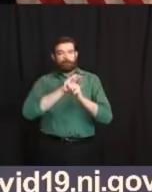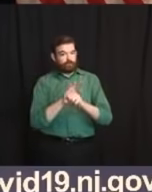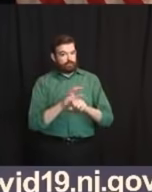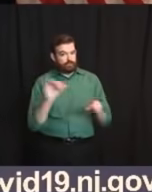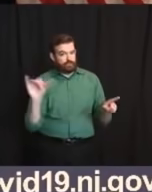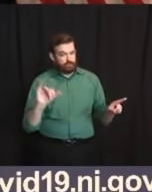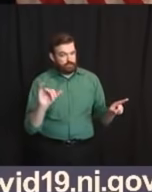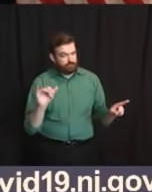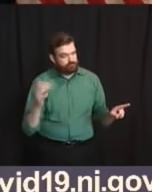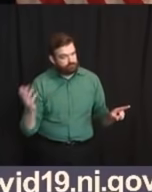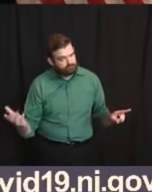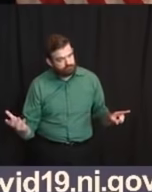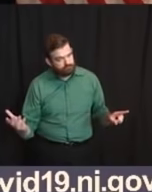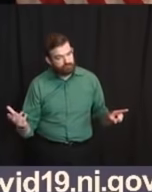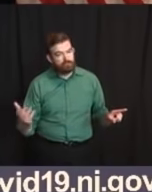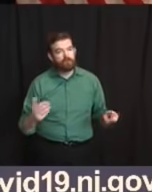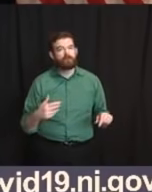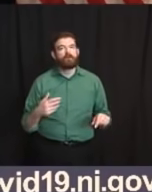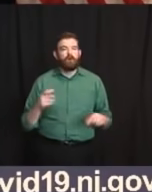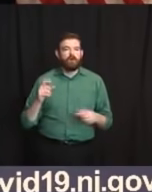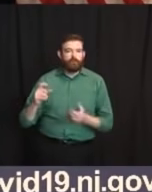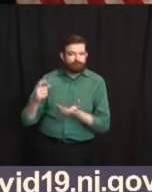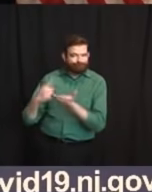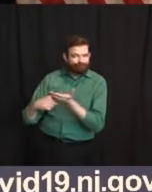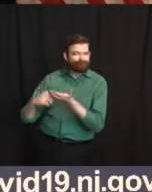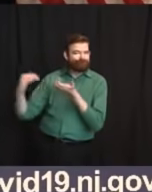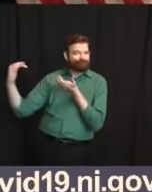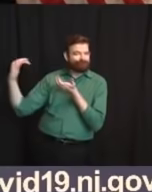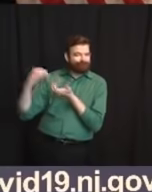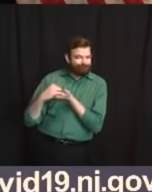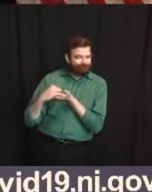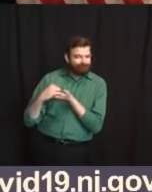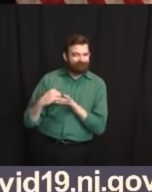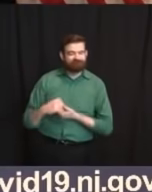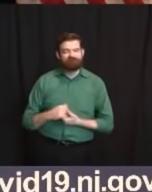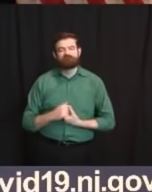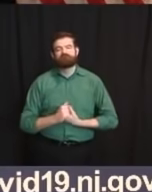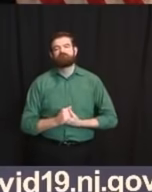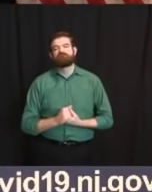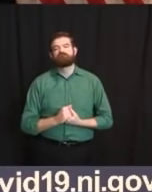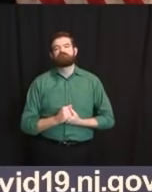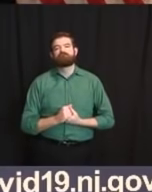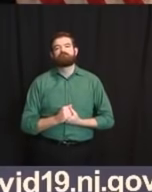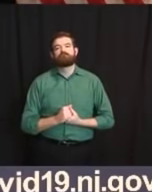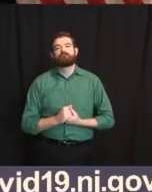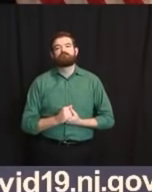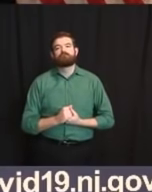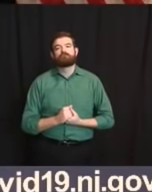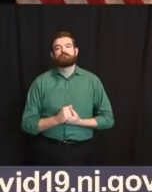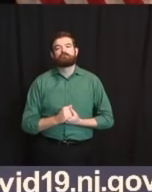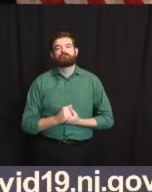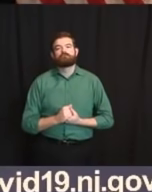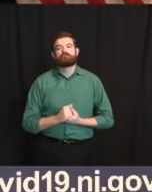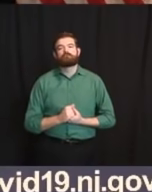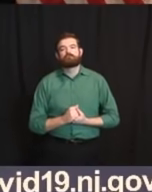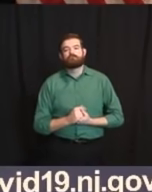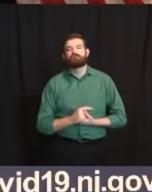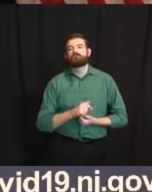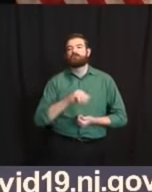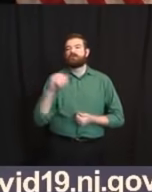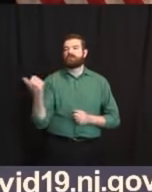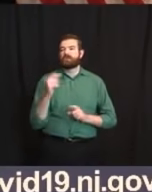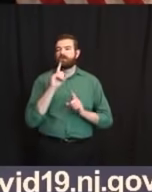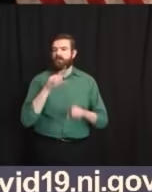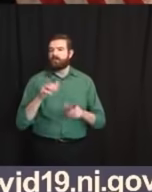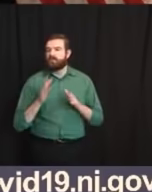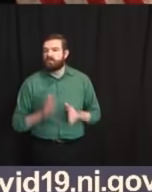in the country. So thank you for that. Sir, please. Thank you very much, Governor. As you know,